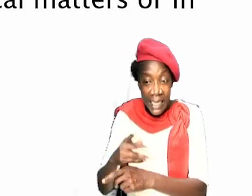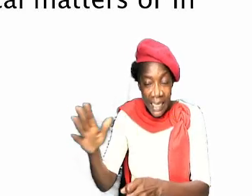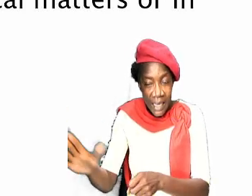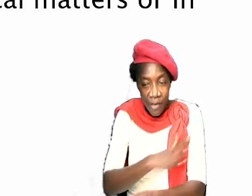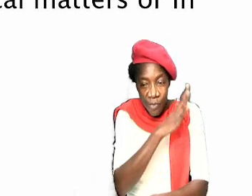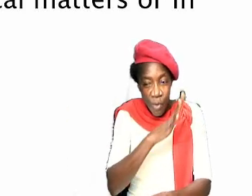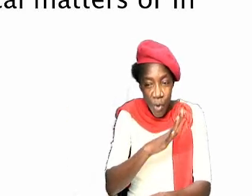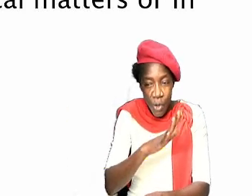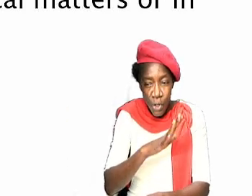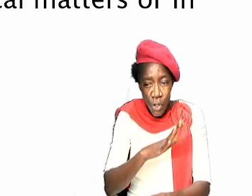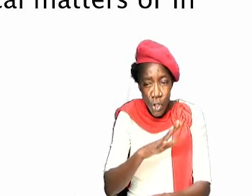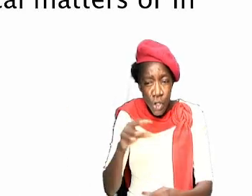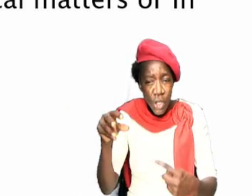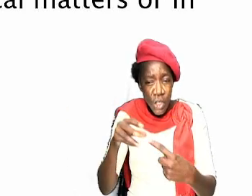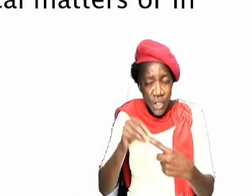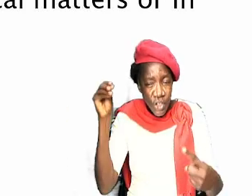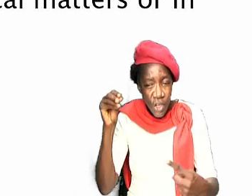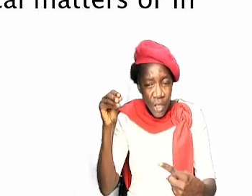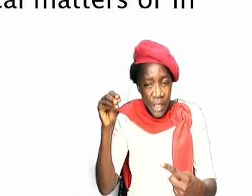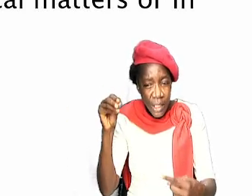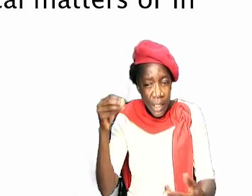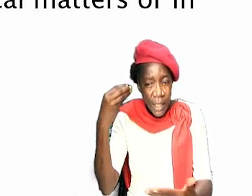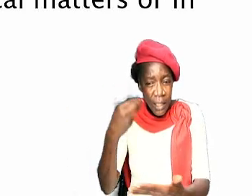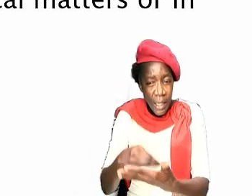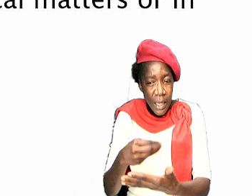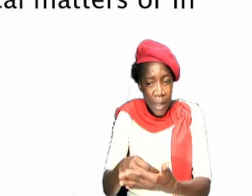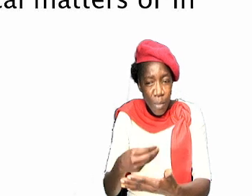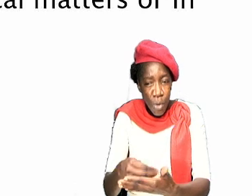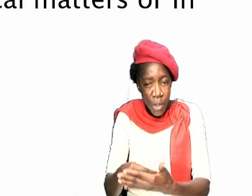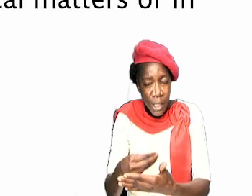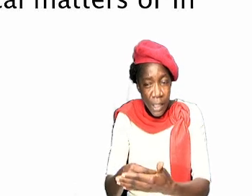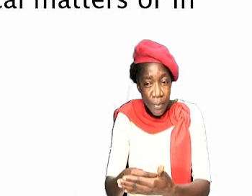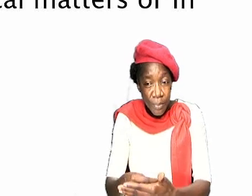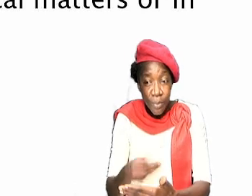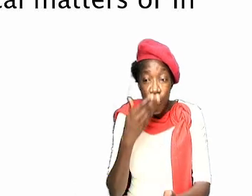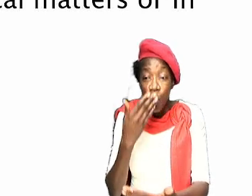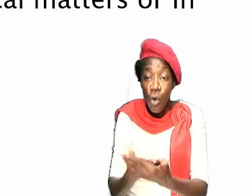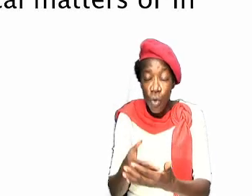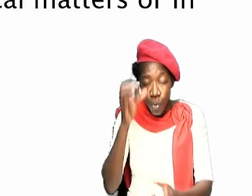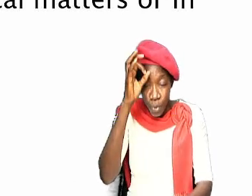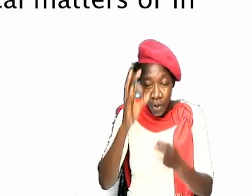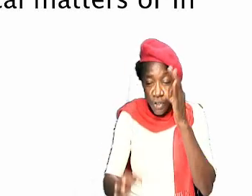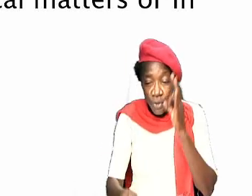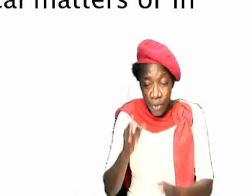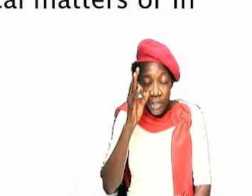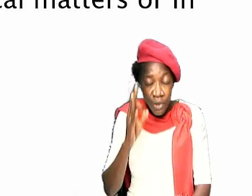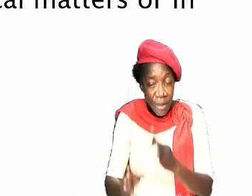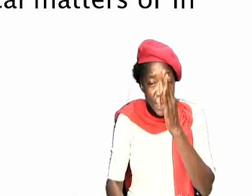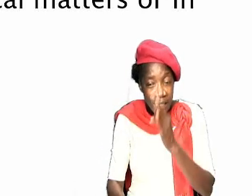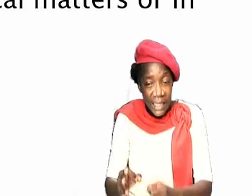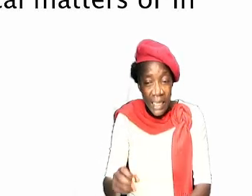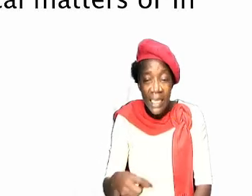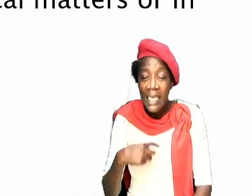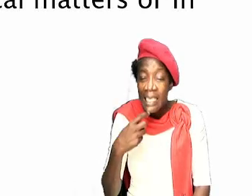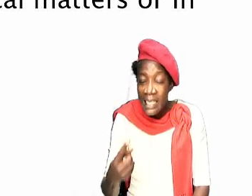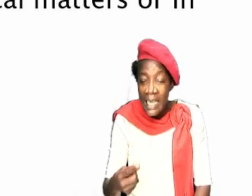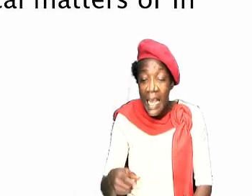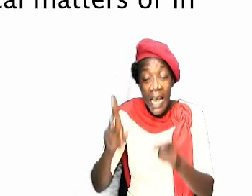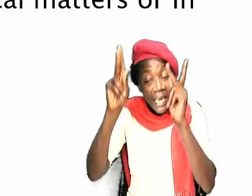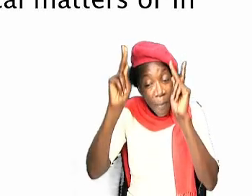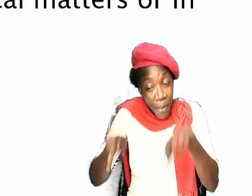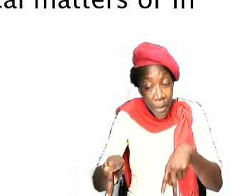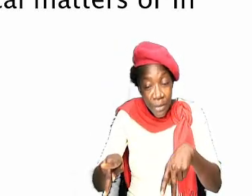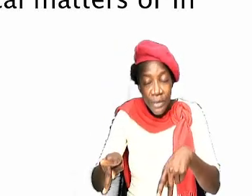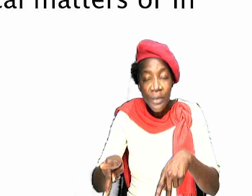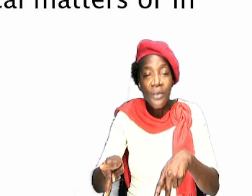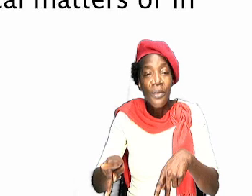they make decisions pertaining to their finances, use good judgment, then you can say the person is